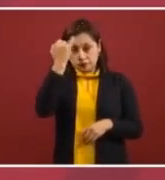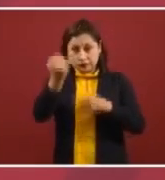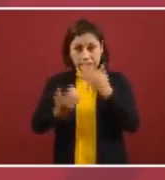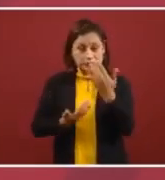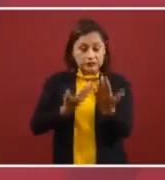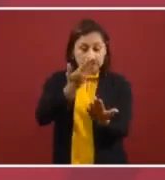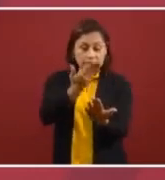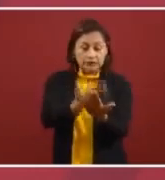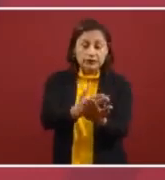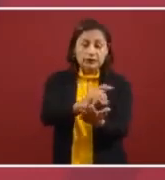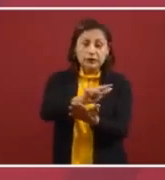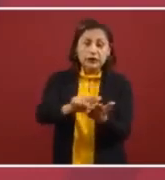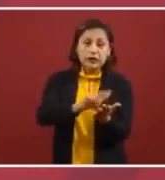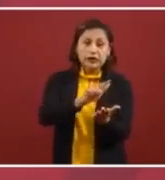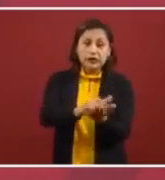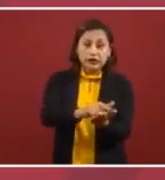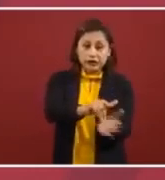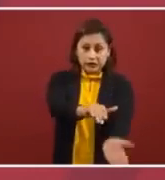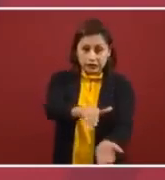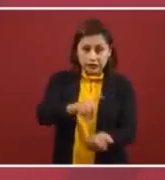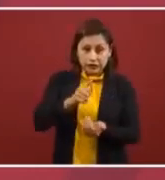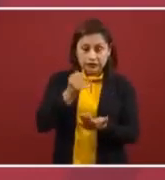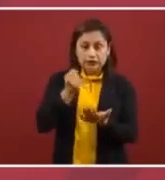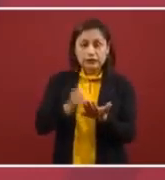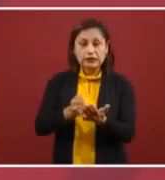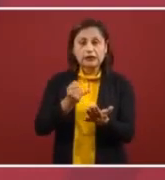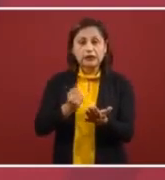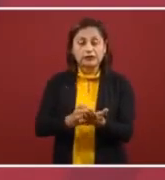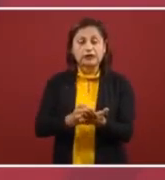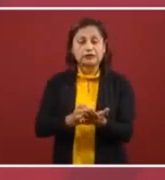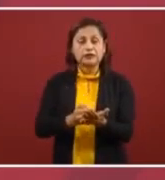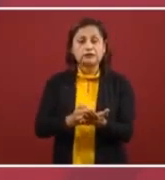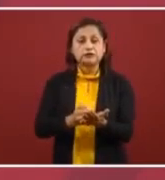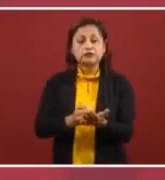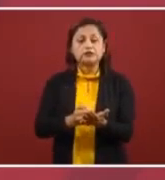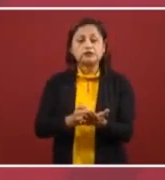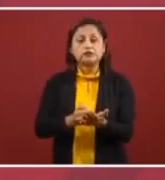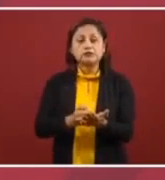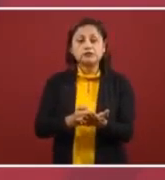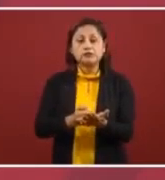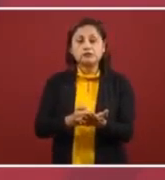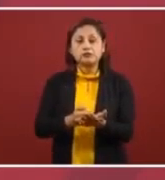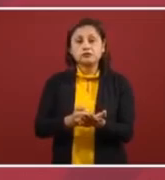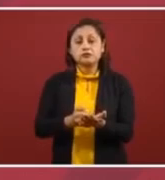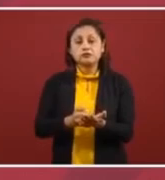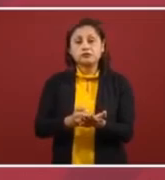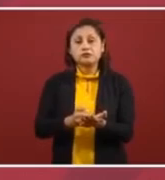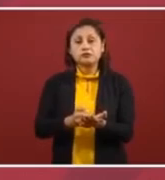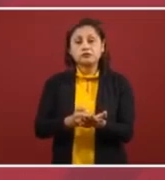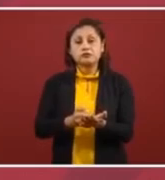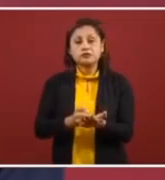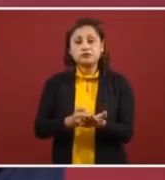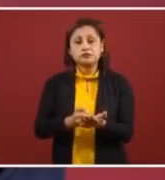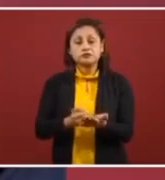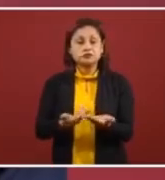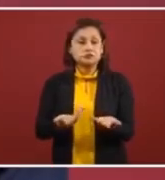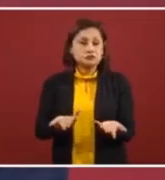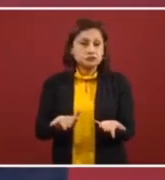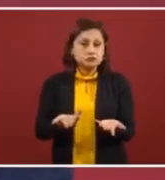We don't want to present a law of income that's